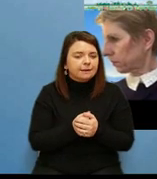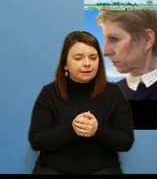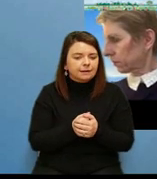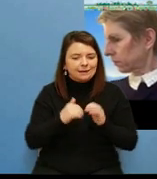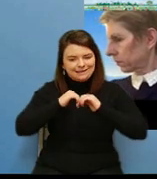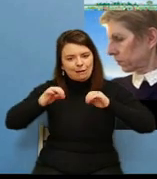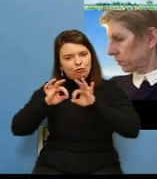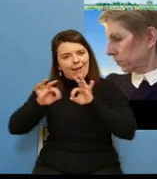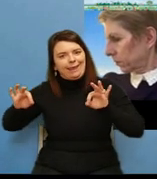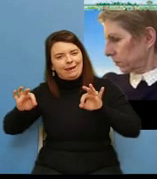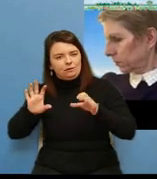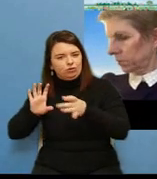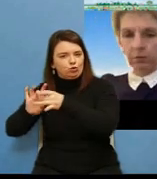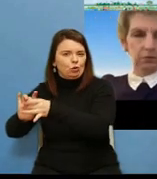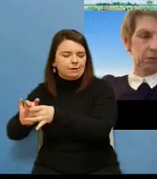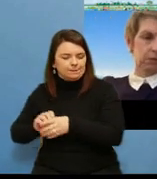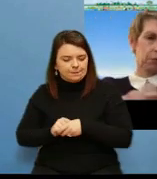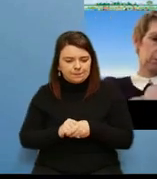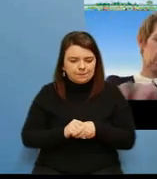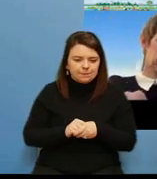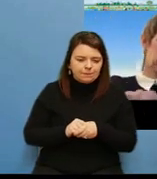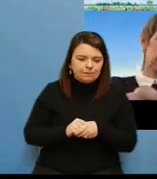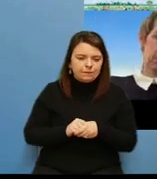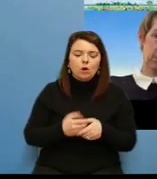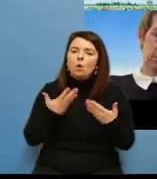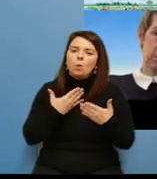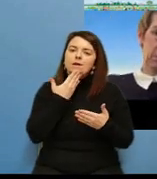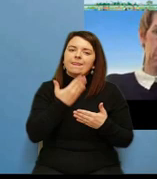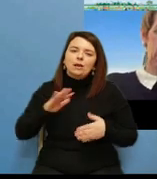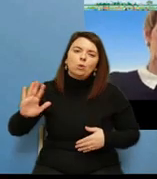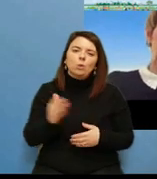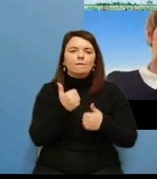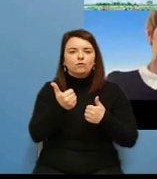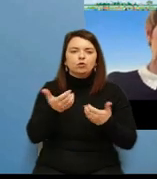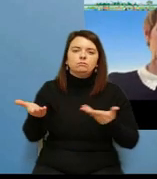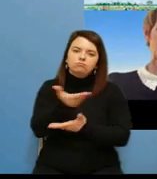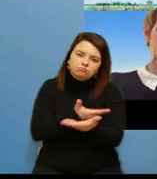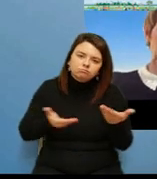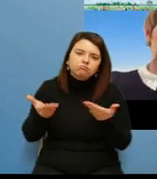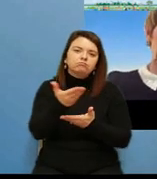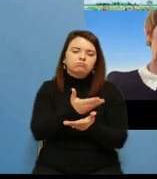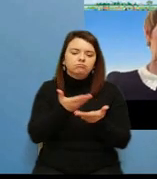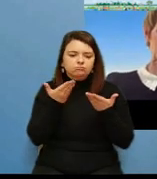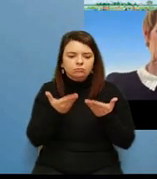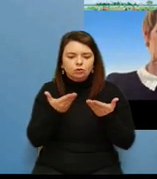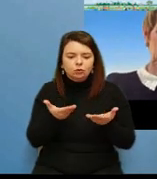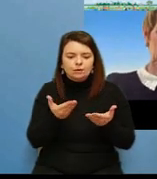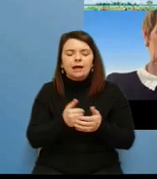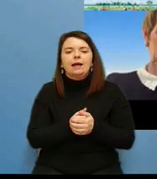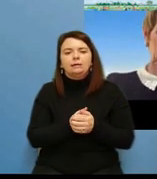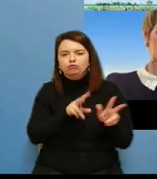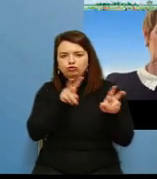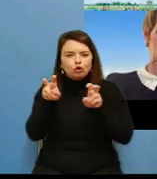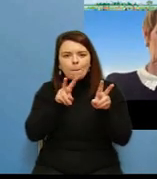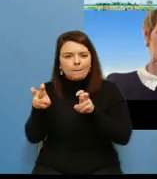at 3:30. There's a separate link for that. Leaves me just to thank you all for a good